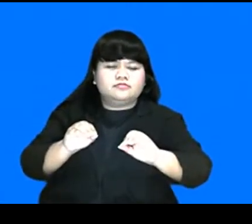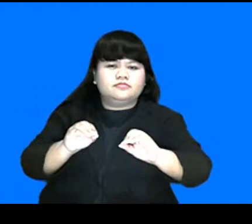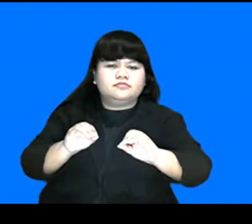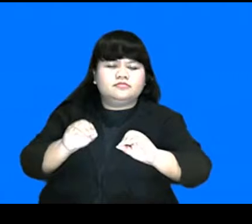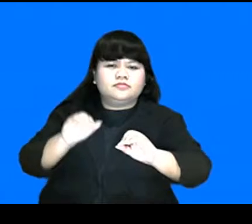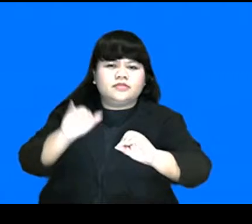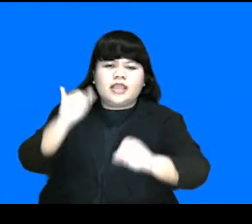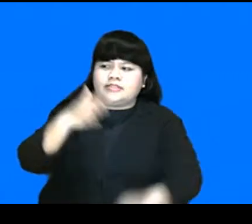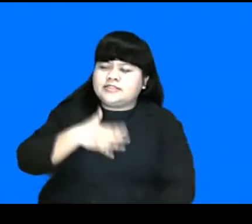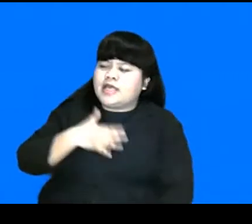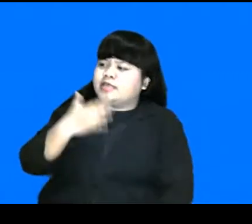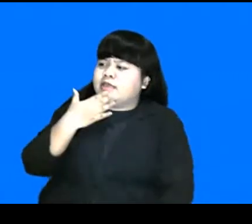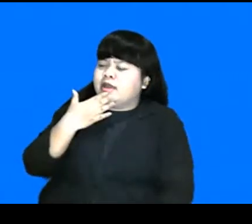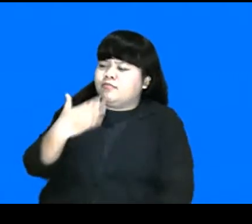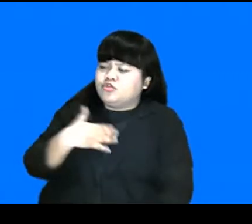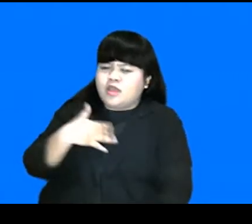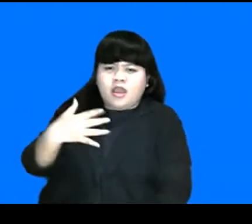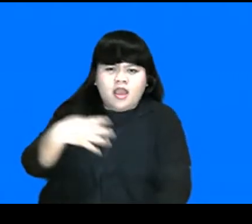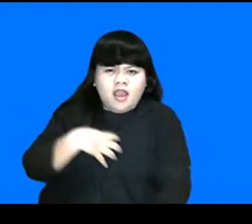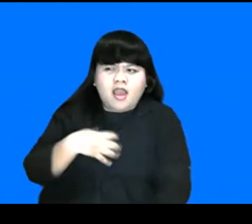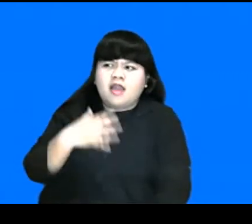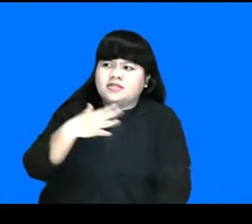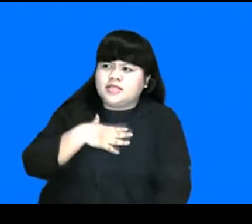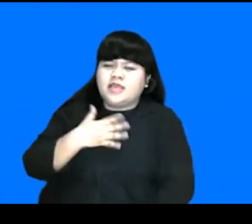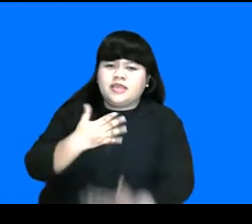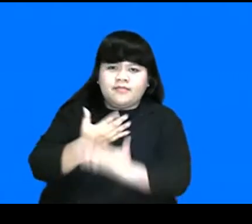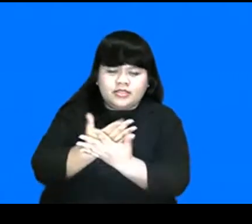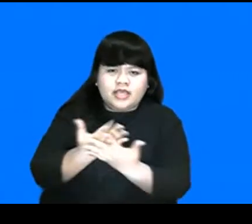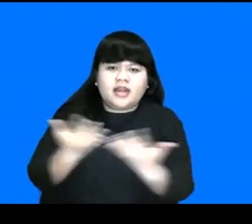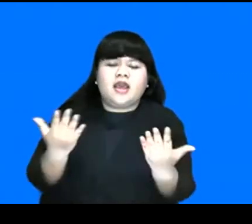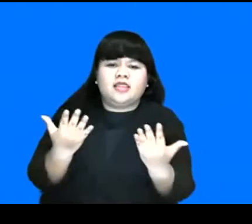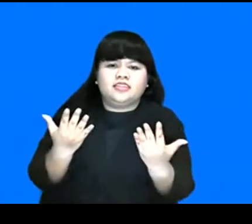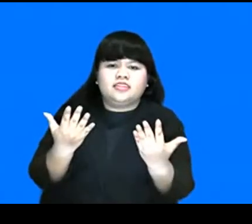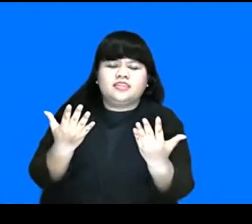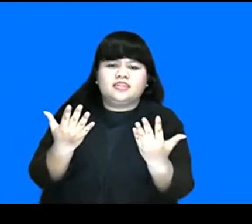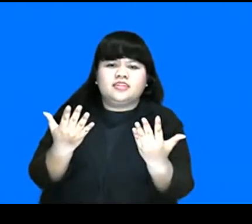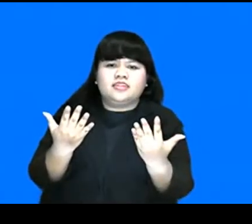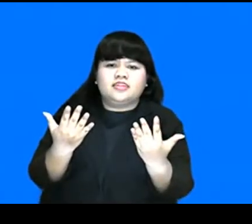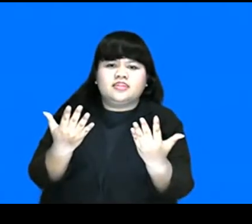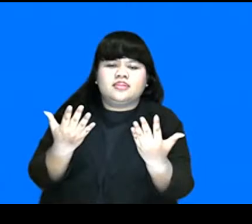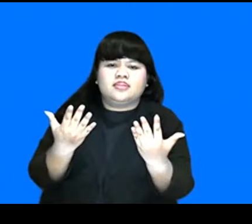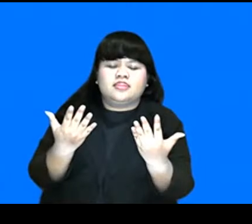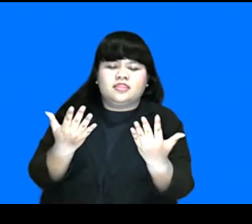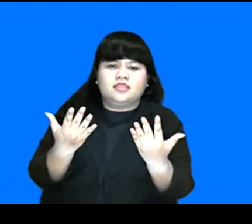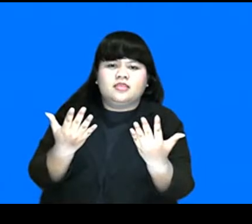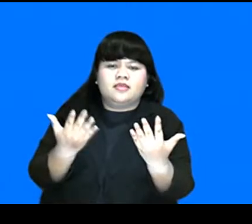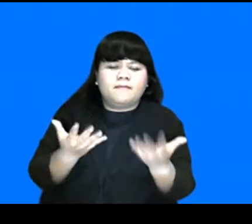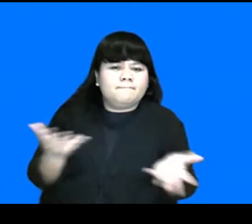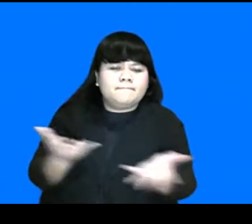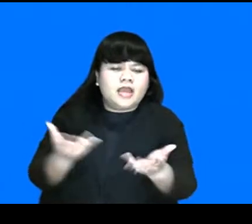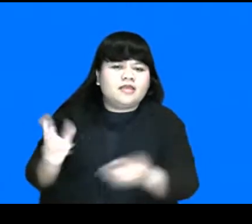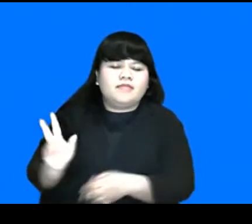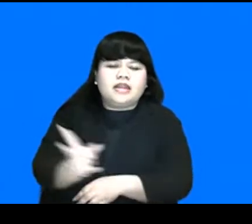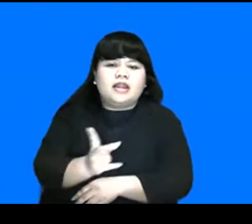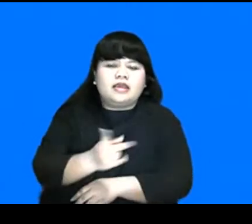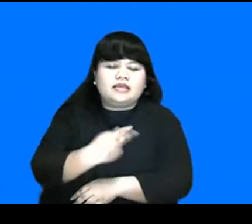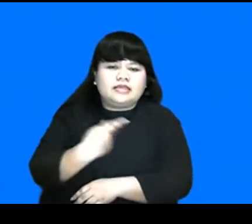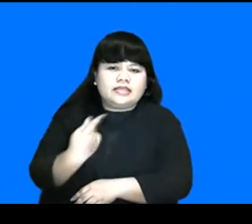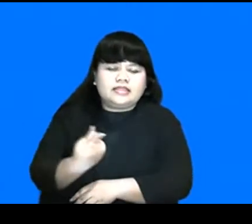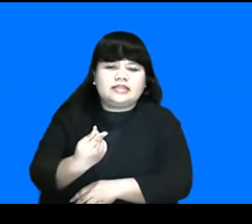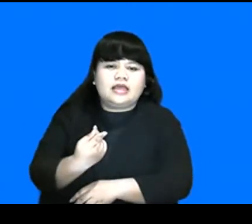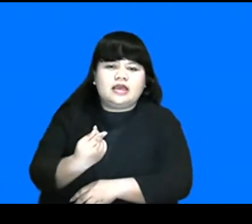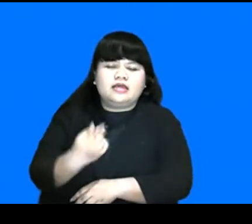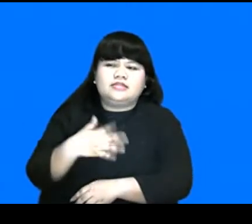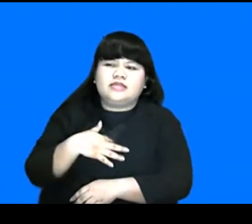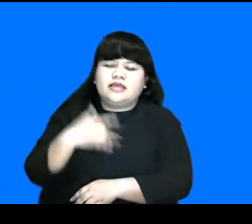country. I pay my taxes and I must get my due rights. So I think that's a major difference, and that's